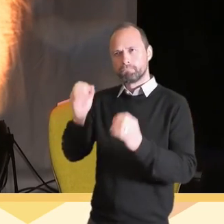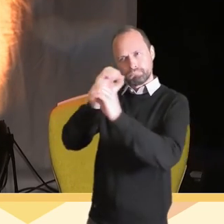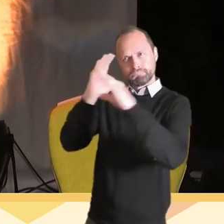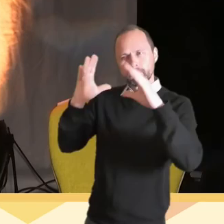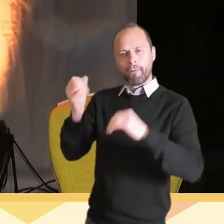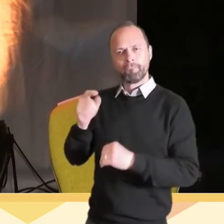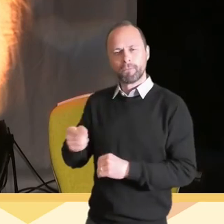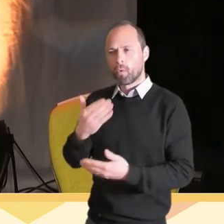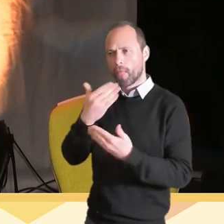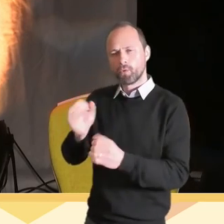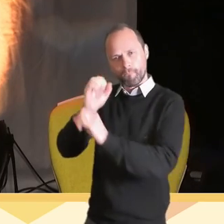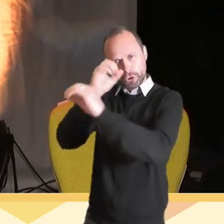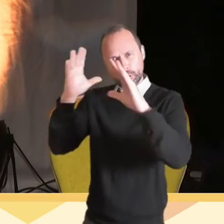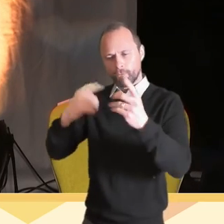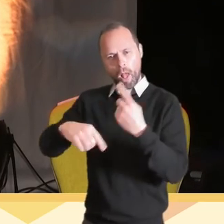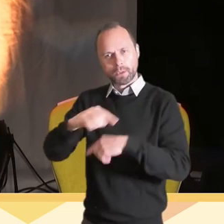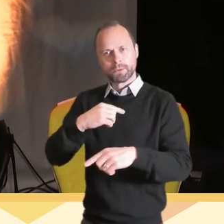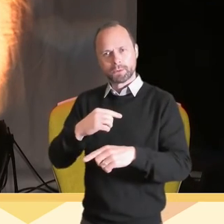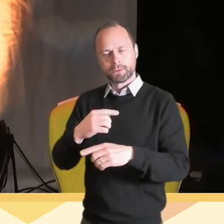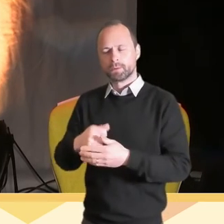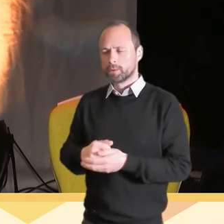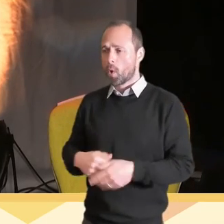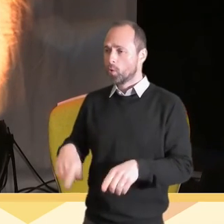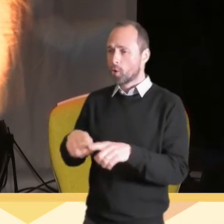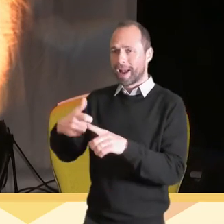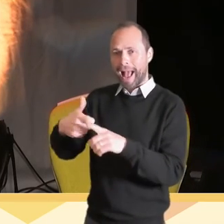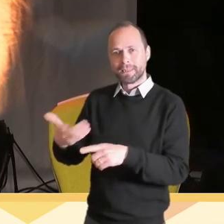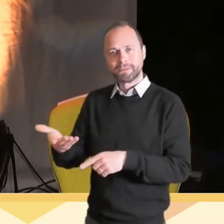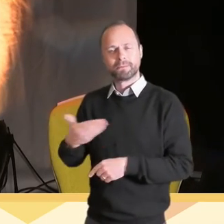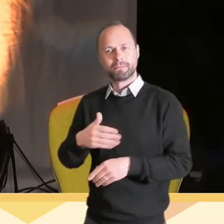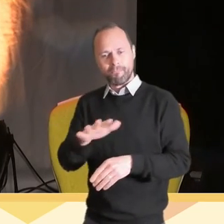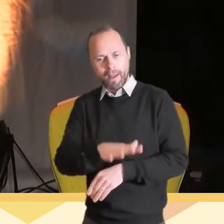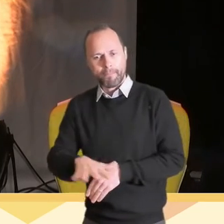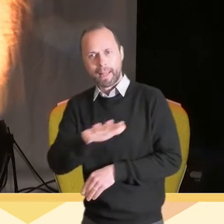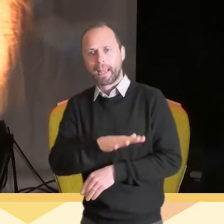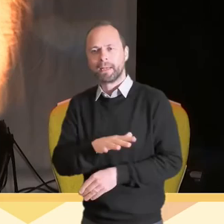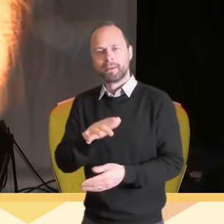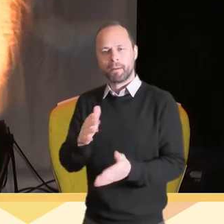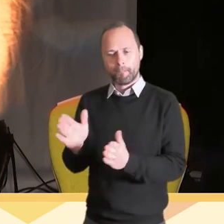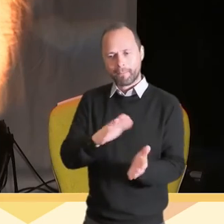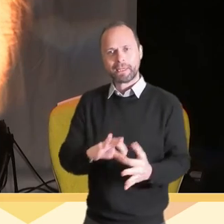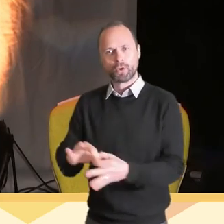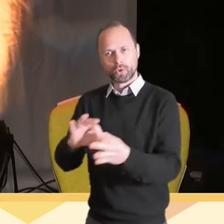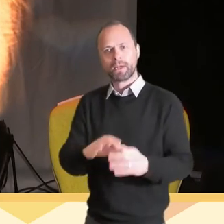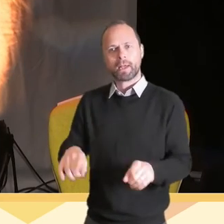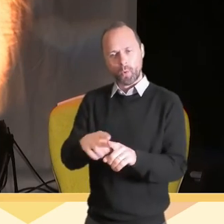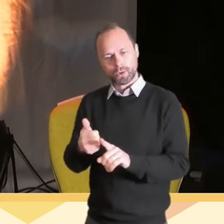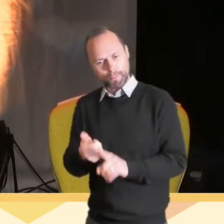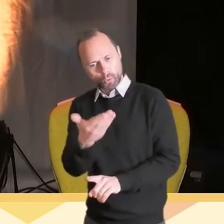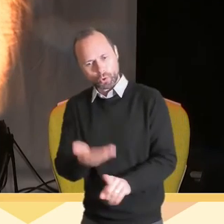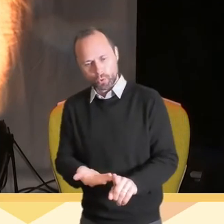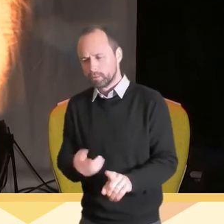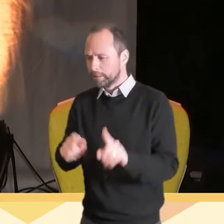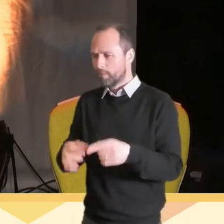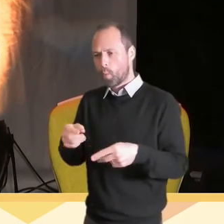that. And again, just echo that thanks for Kaz and the family and to the Central Baptist Association for all the ways they've released and supported you.